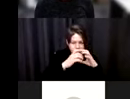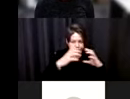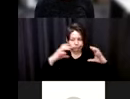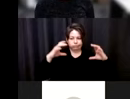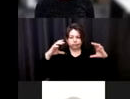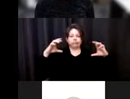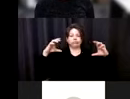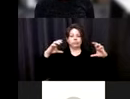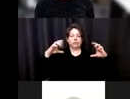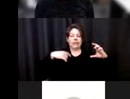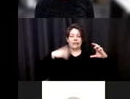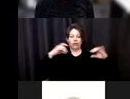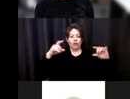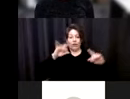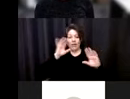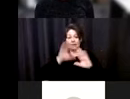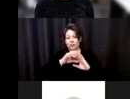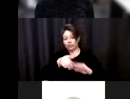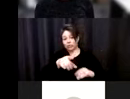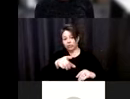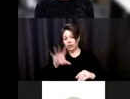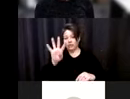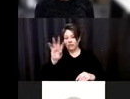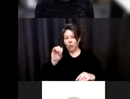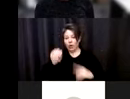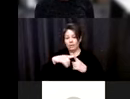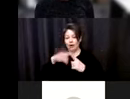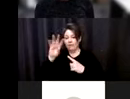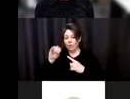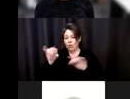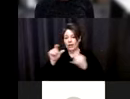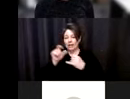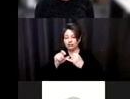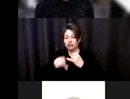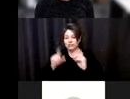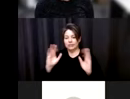format. So the image you're looking at here is 40 by 40 inches, roughly.